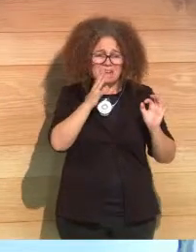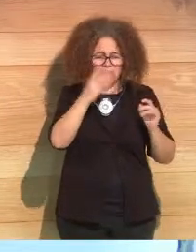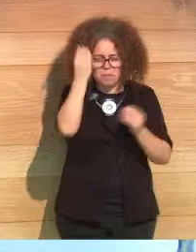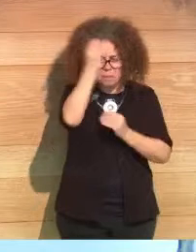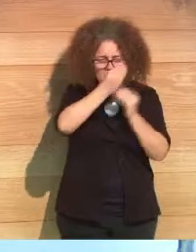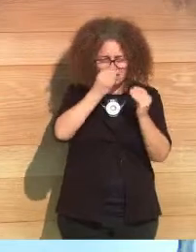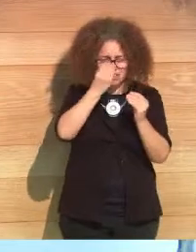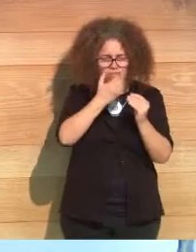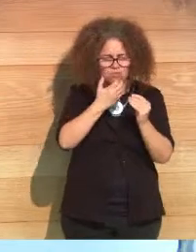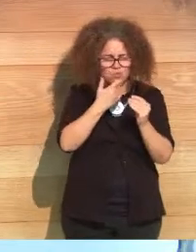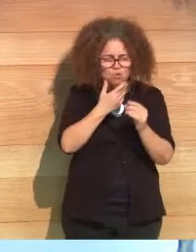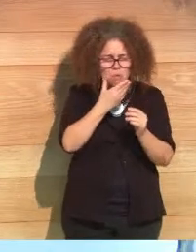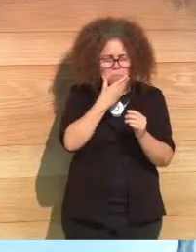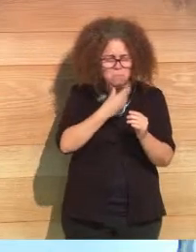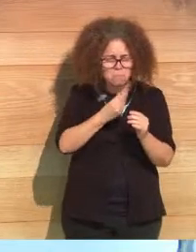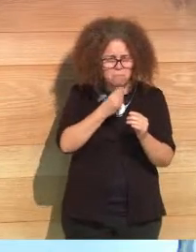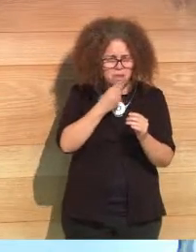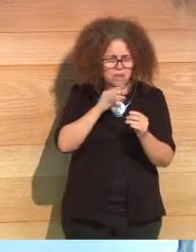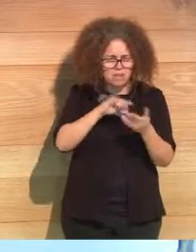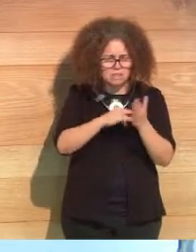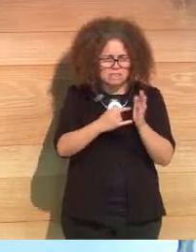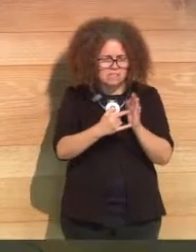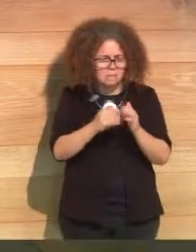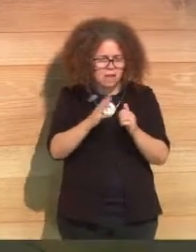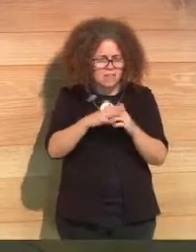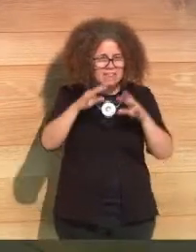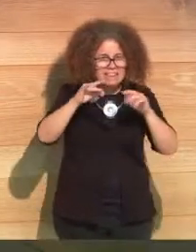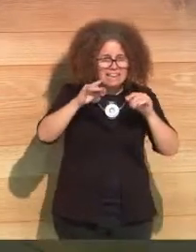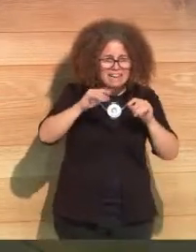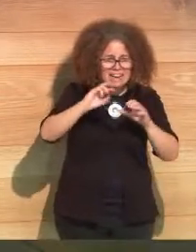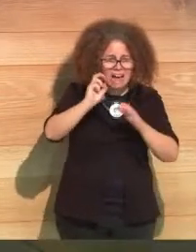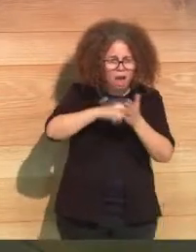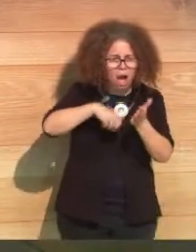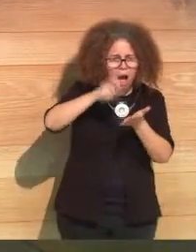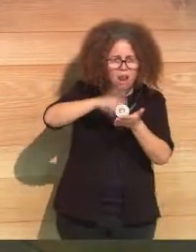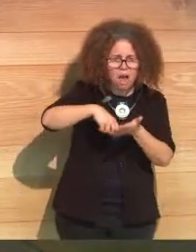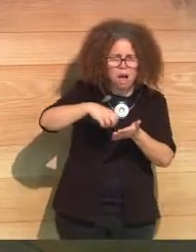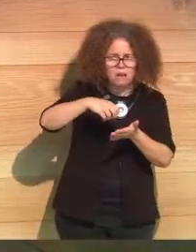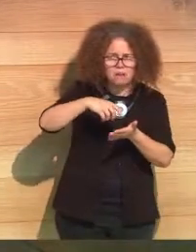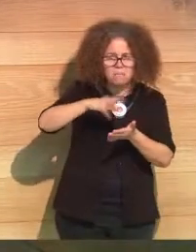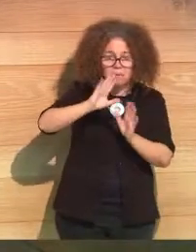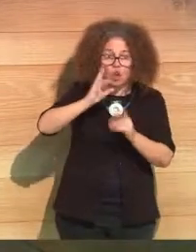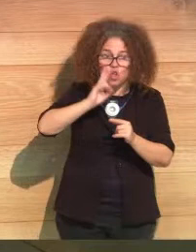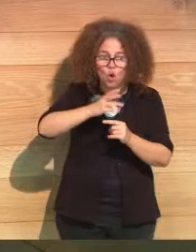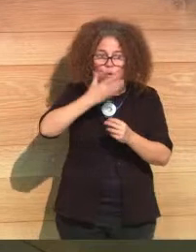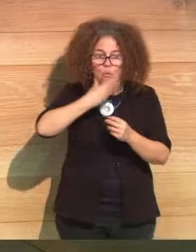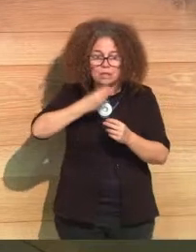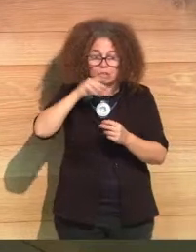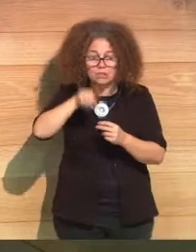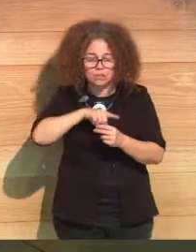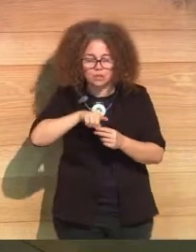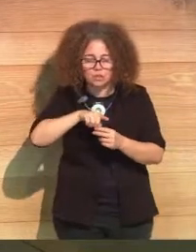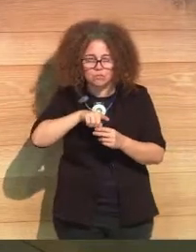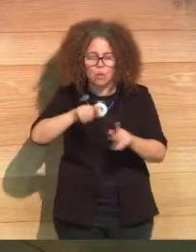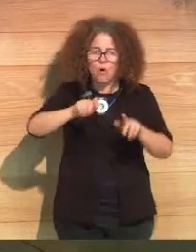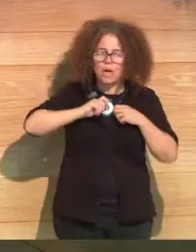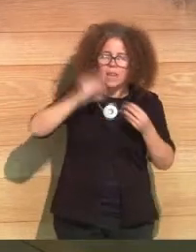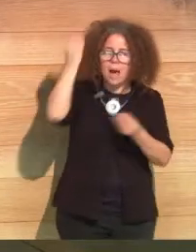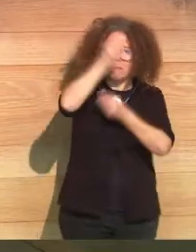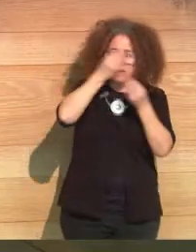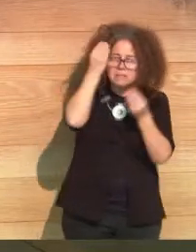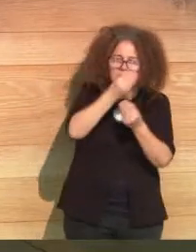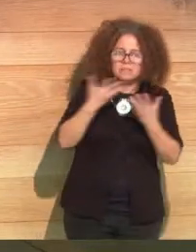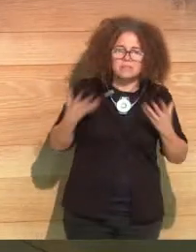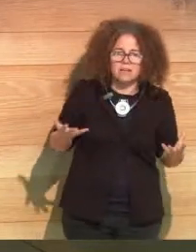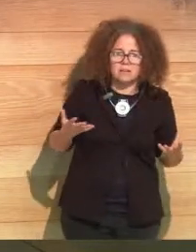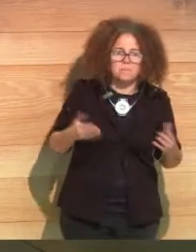end of the Earth system in a way? And so in the space, it's presented in